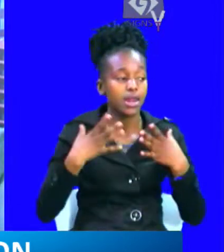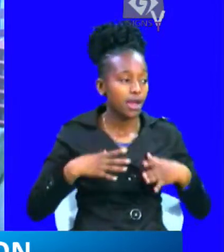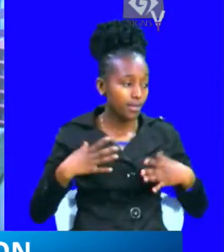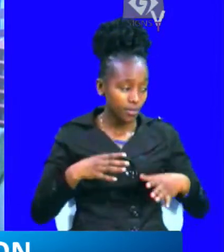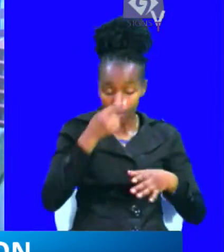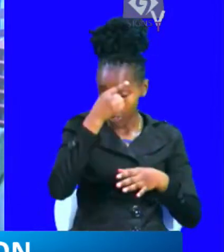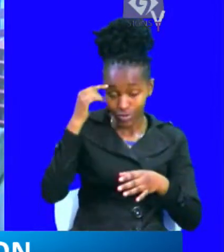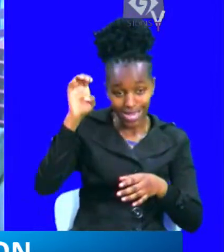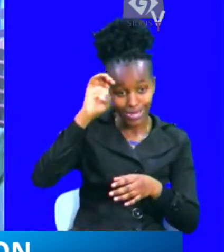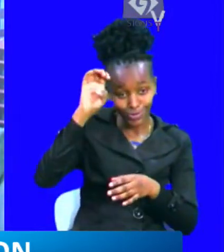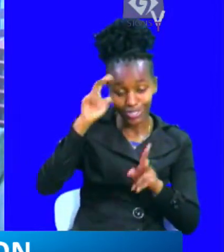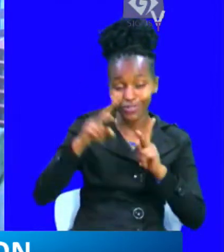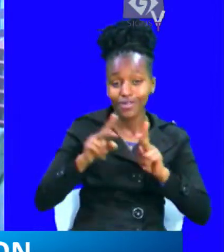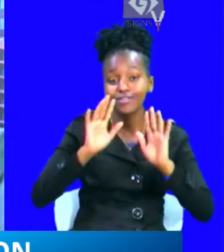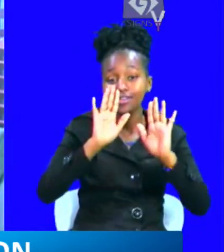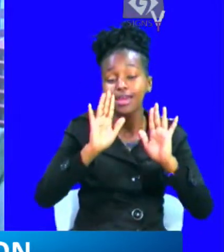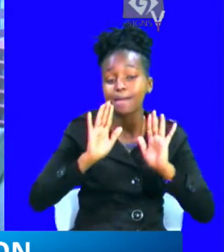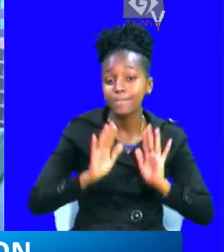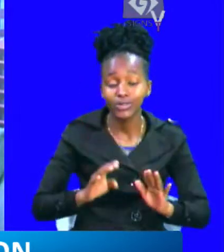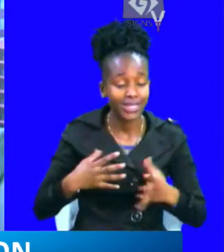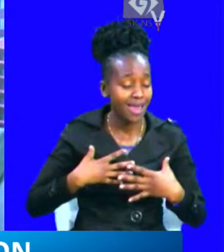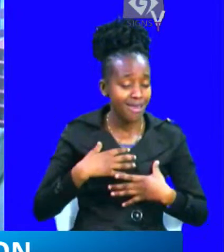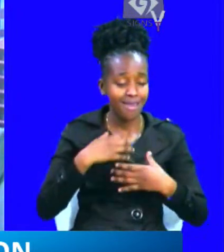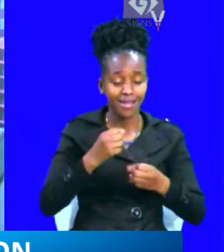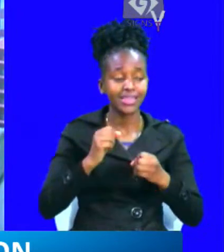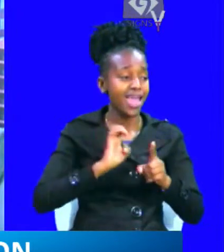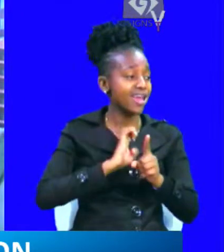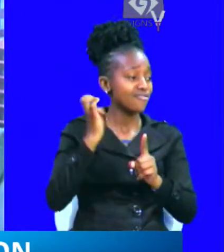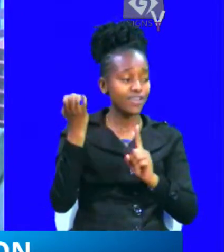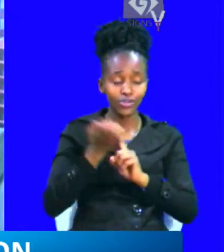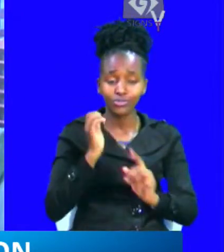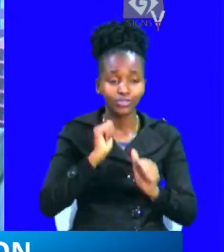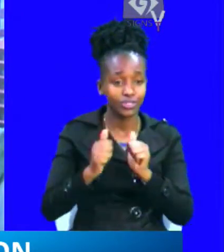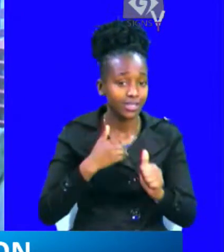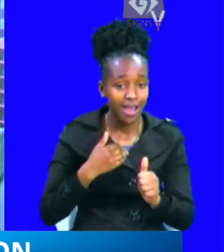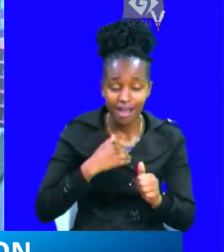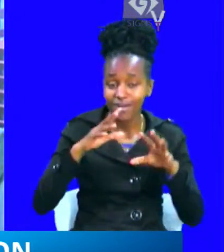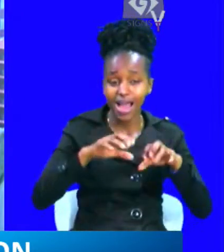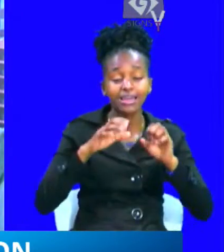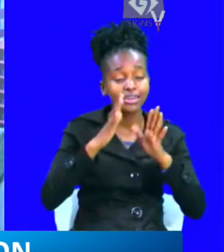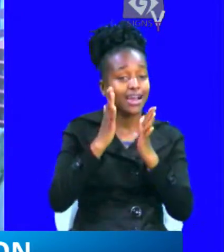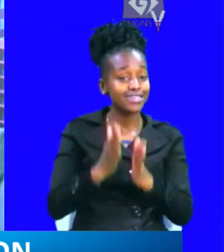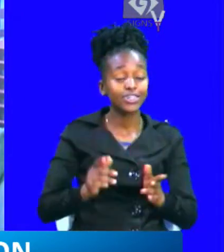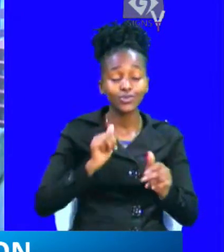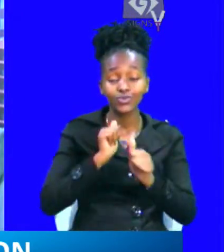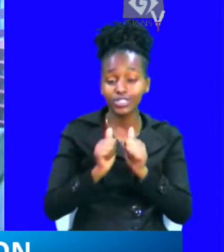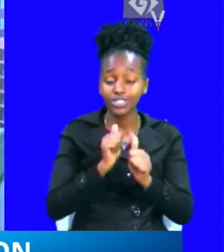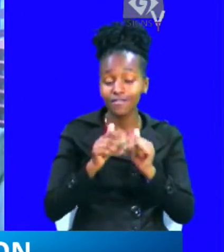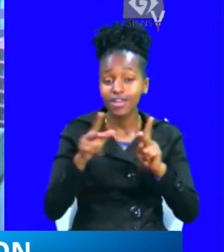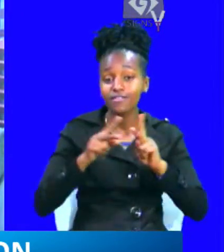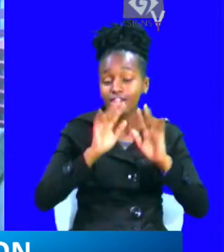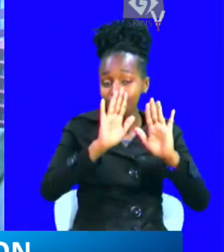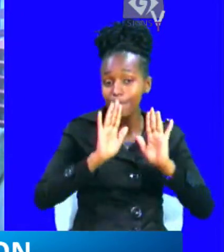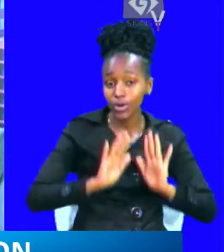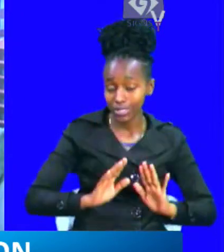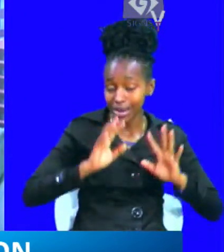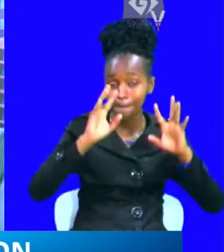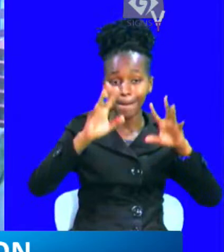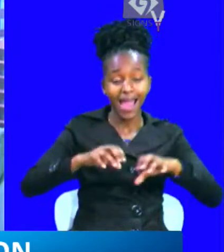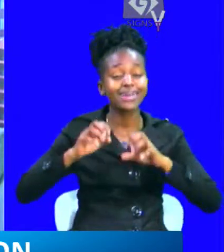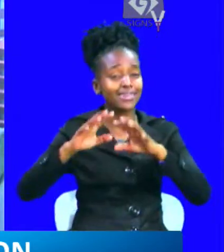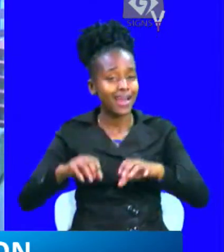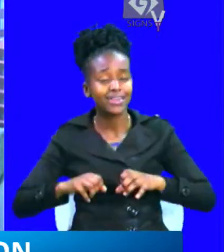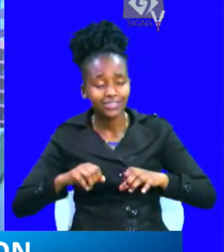course education, health, of course the environment you're Yeah. in, Yeah. agriculture, which is our main source. We are a breadbasket of the country.